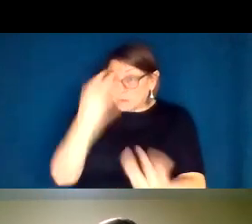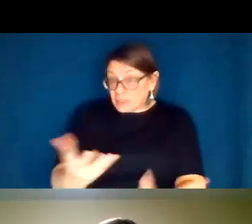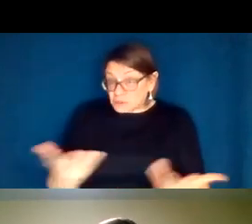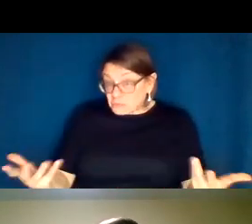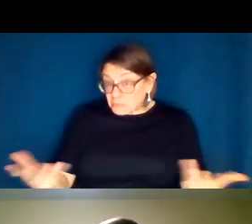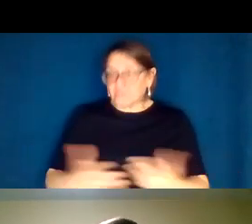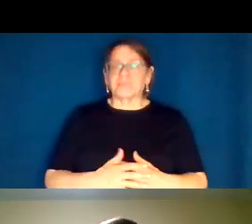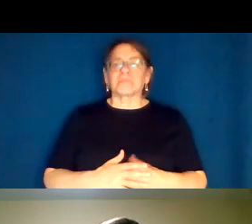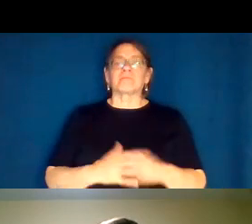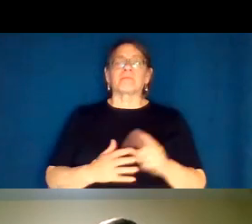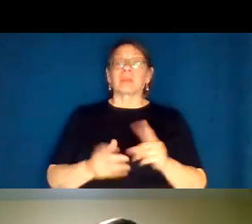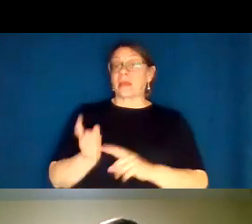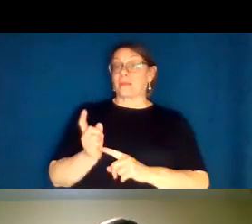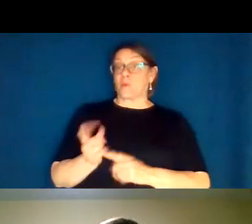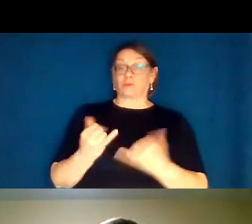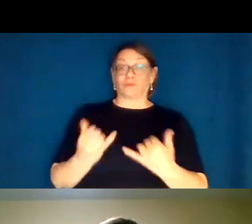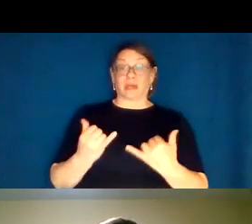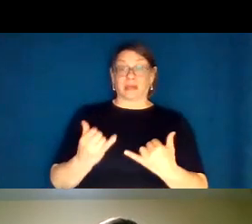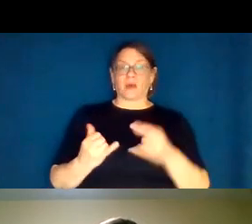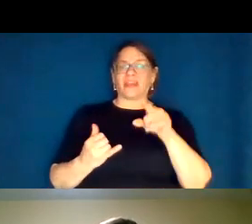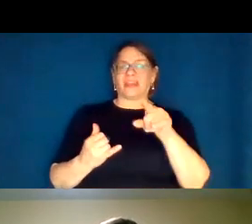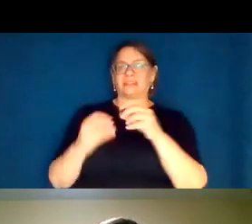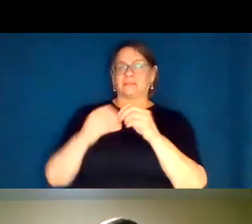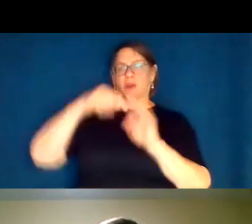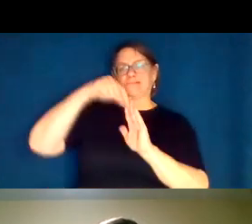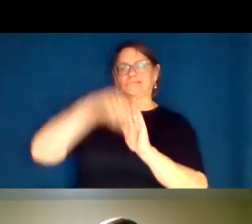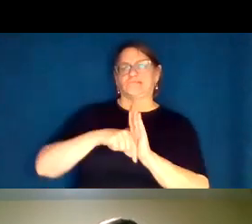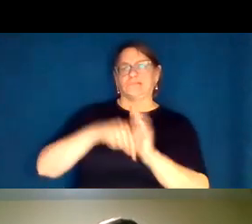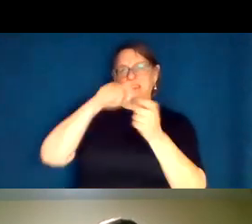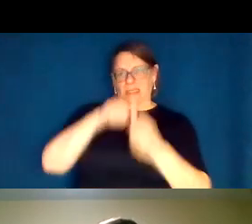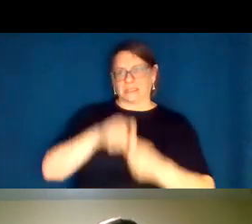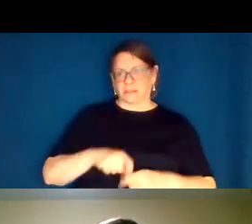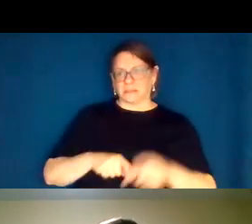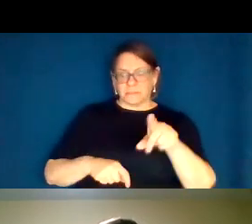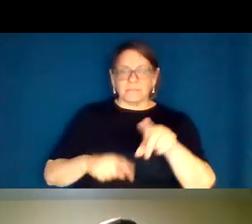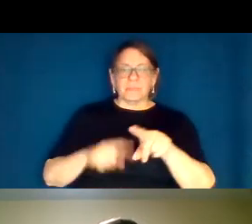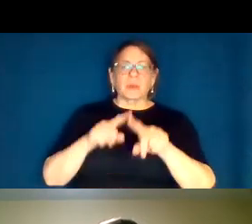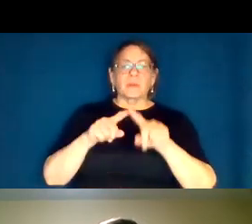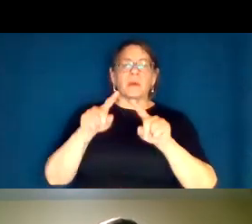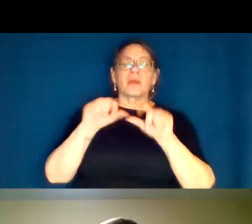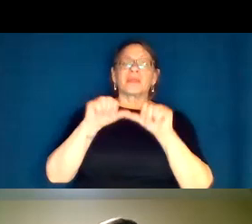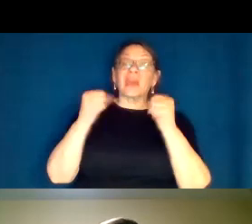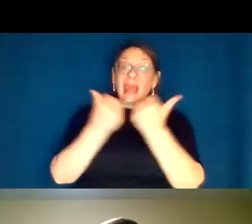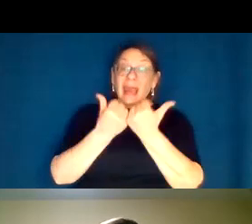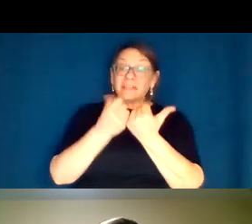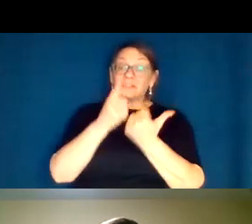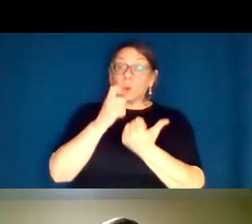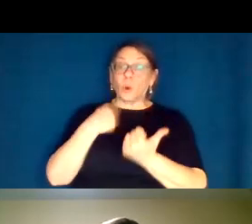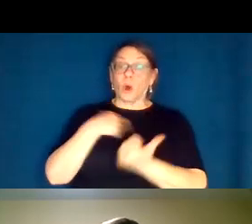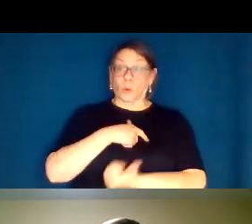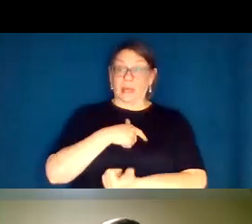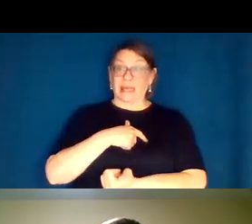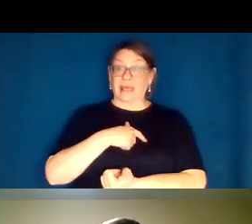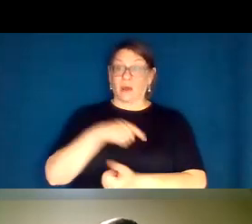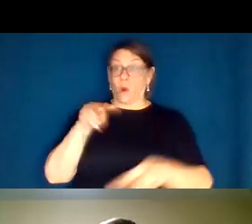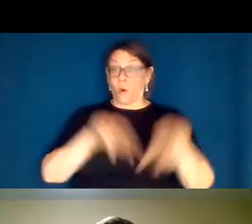at the moment, this really gets into the details of it. So the agencies that EOHHS